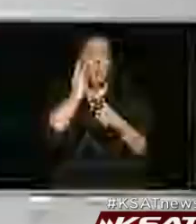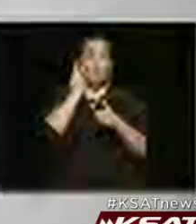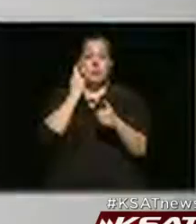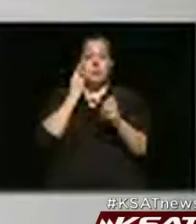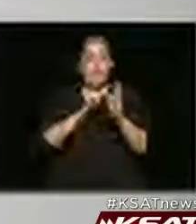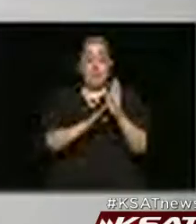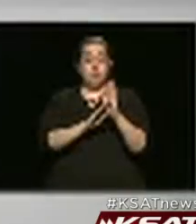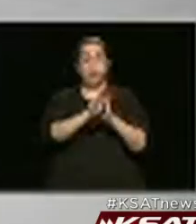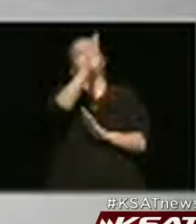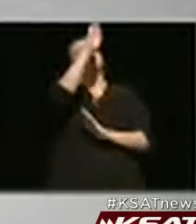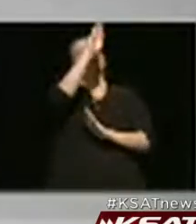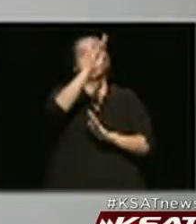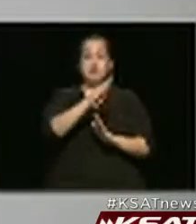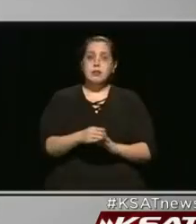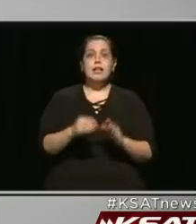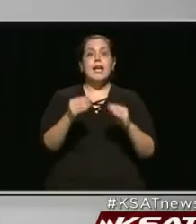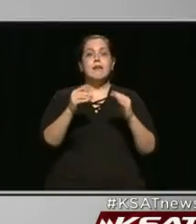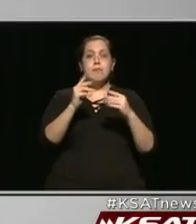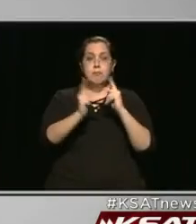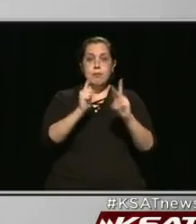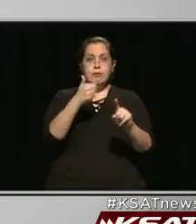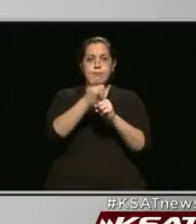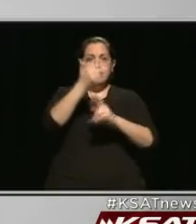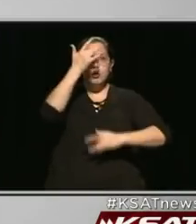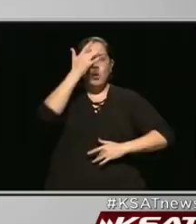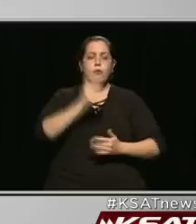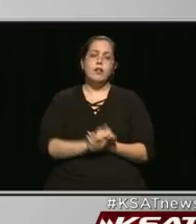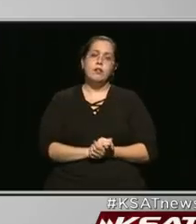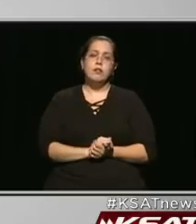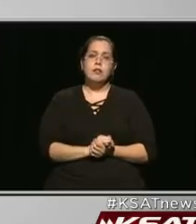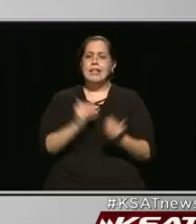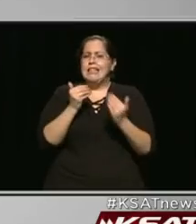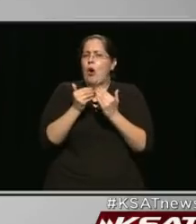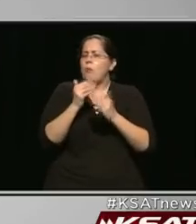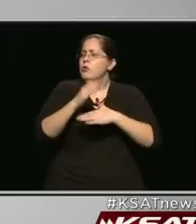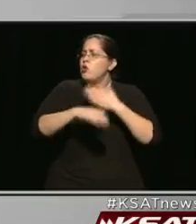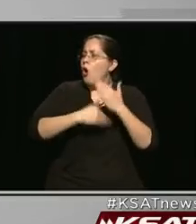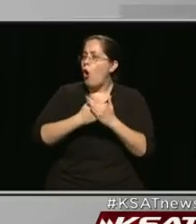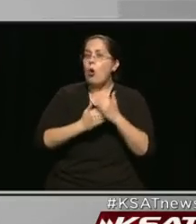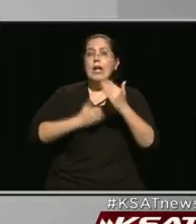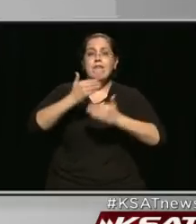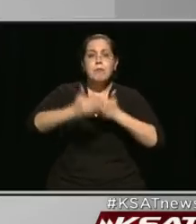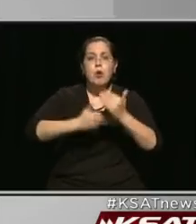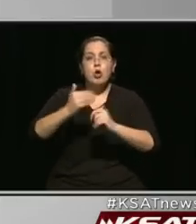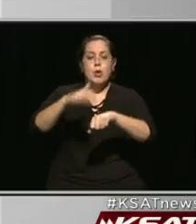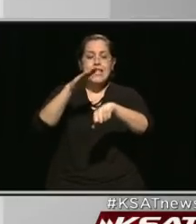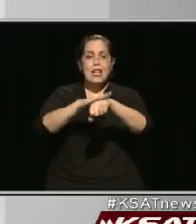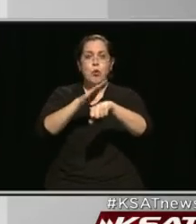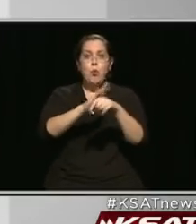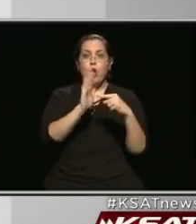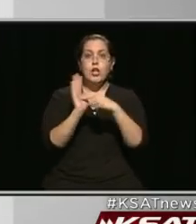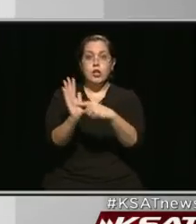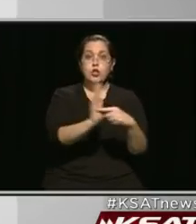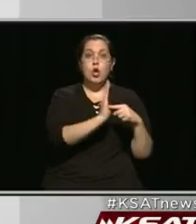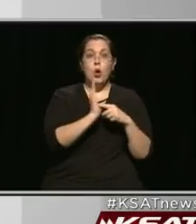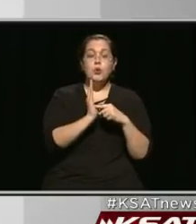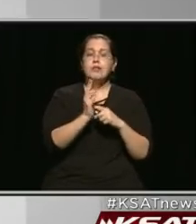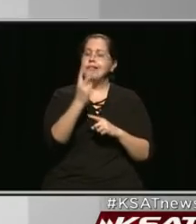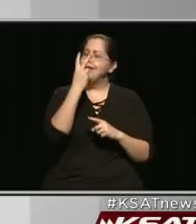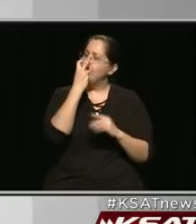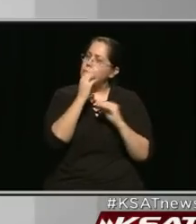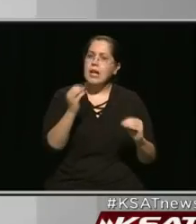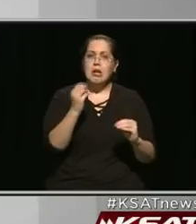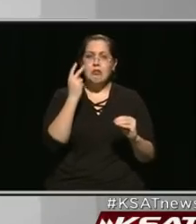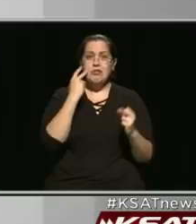Exponential surge in COVID-19 cases in San Antonio. Almost all of the progress and warning indicators, without a doubt, show